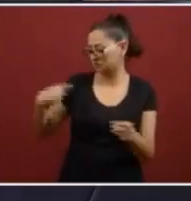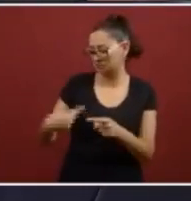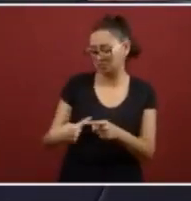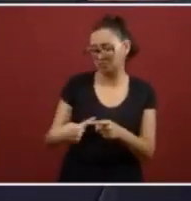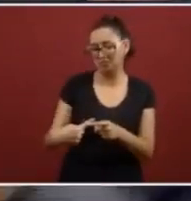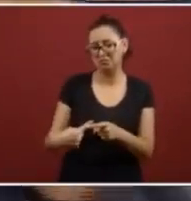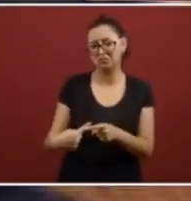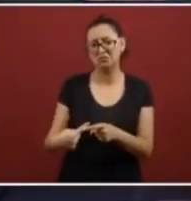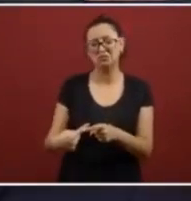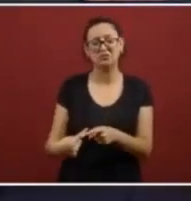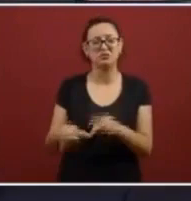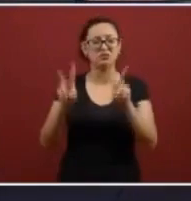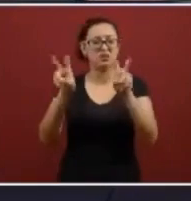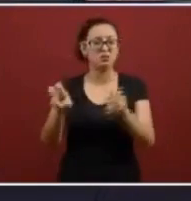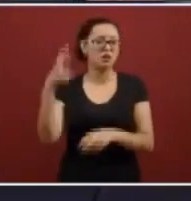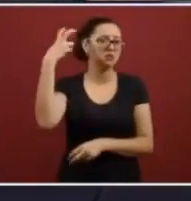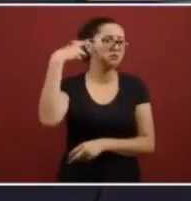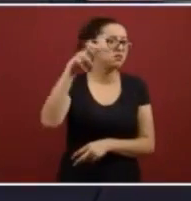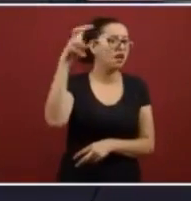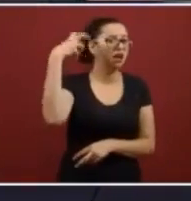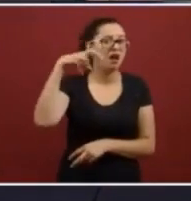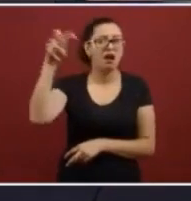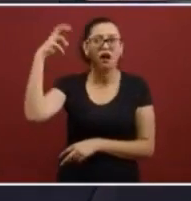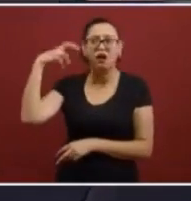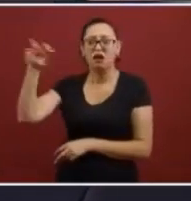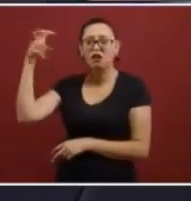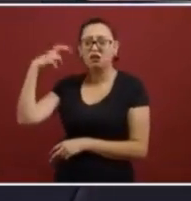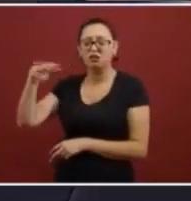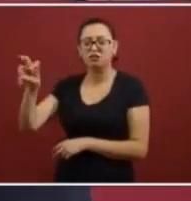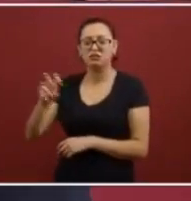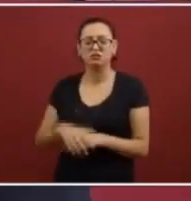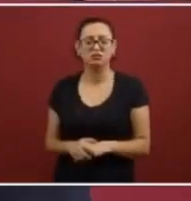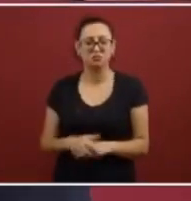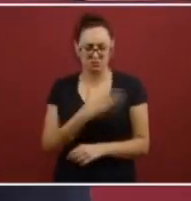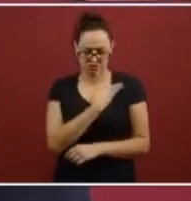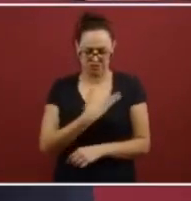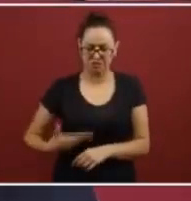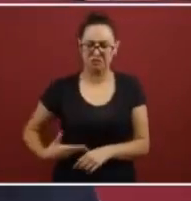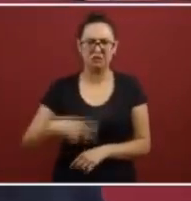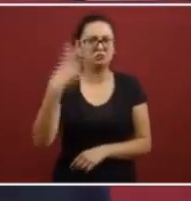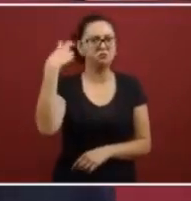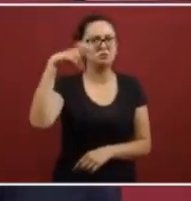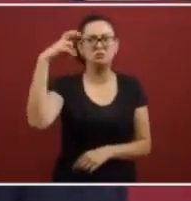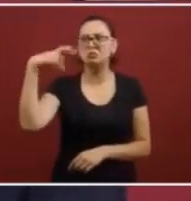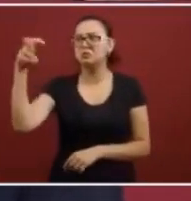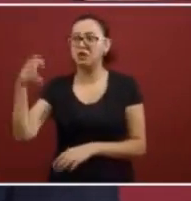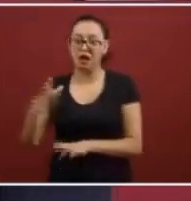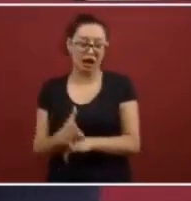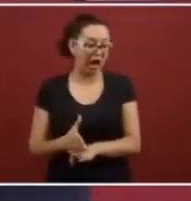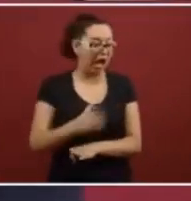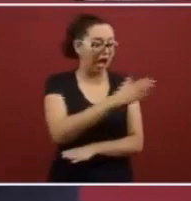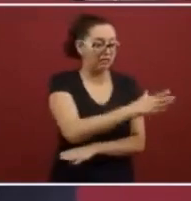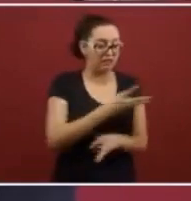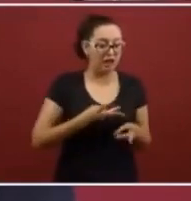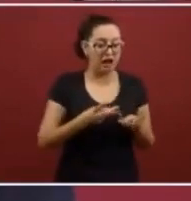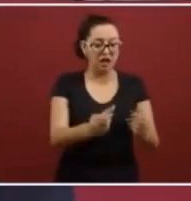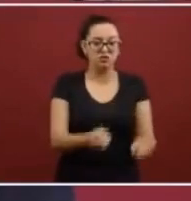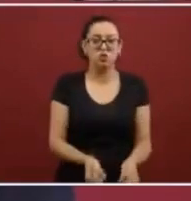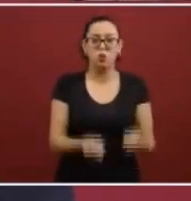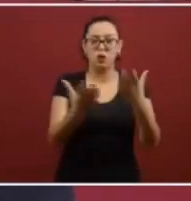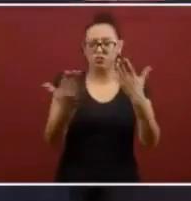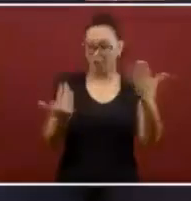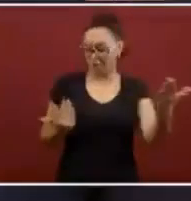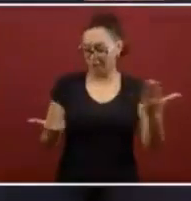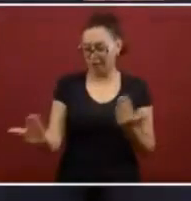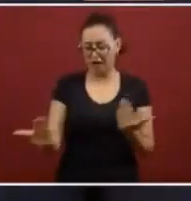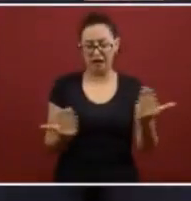5 to 6 En months los of viajes government, say on que ha hecho trips, presidencia. since I've been ¿Y cuánto president, se gastaba antes? how much did they spend